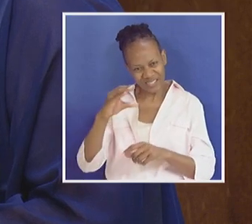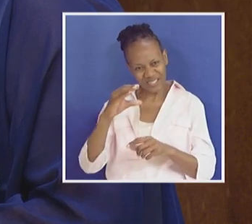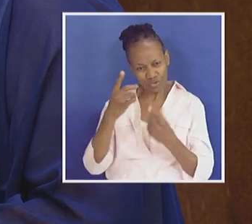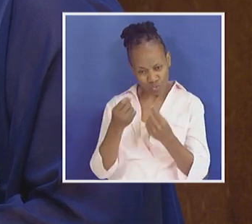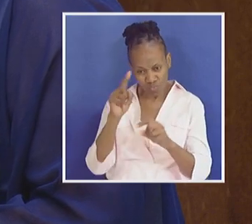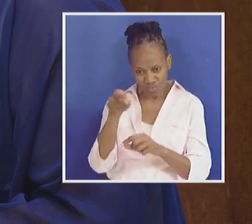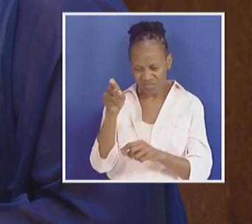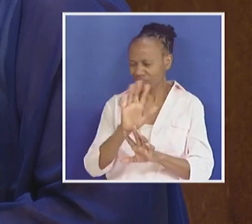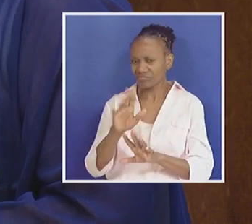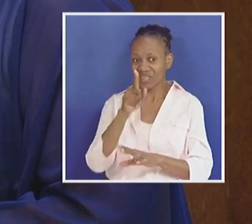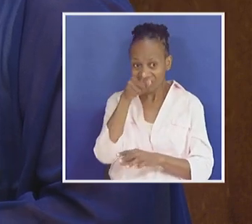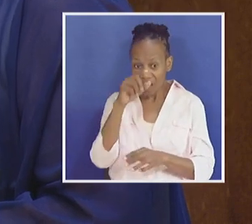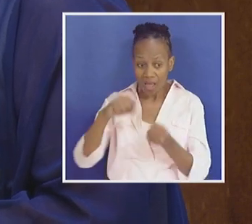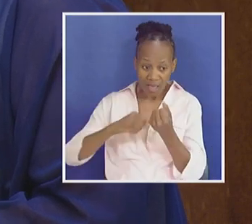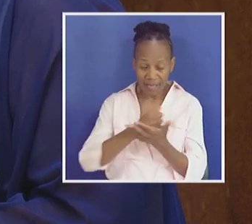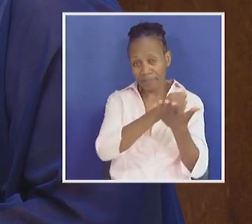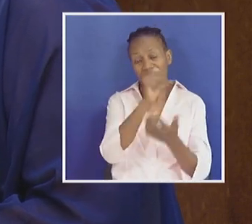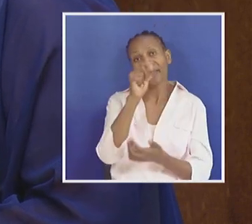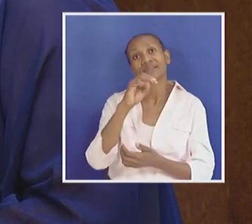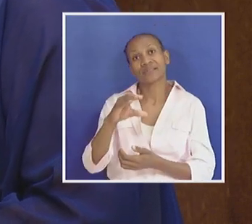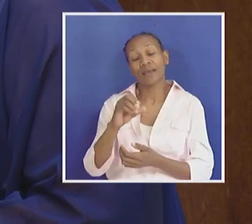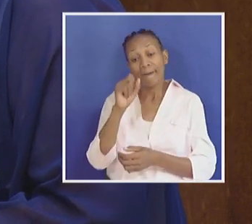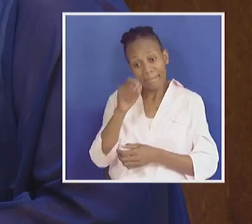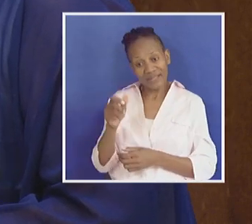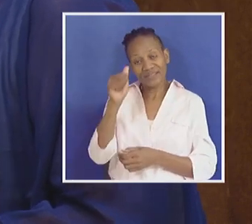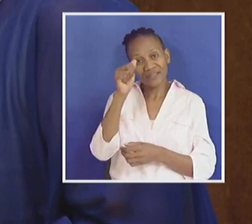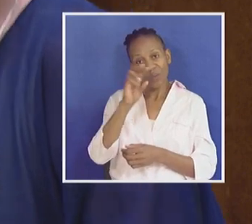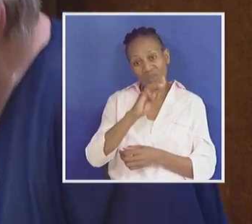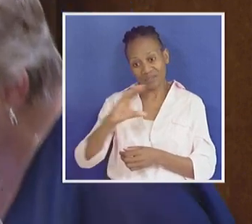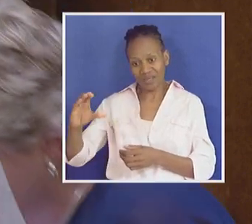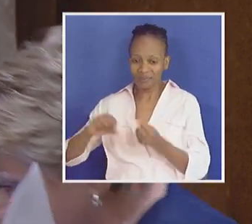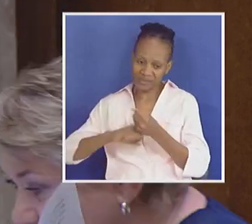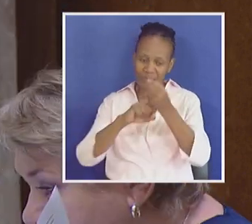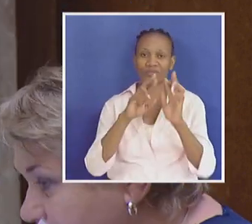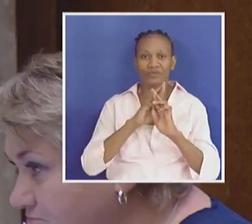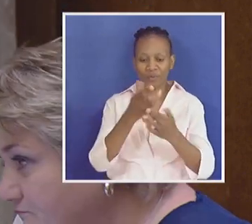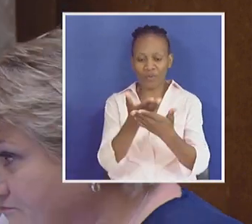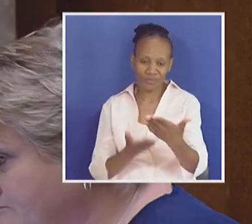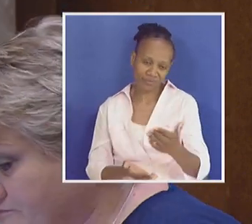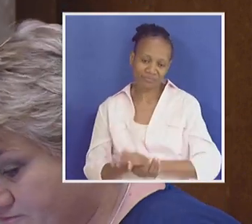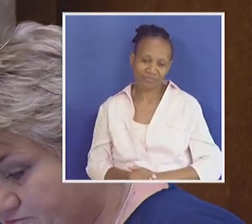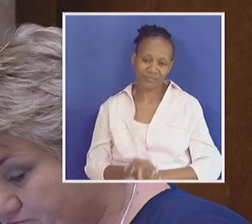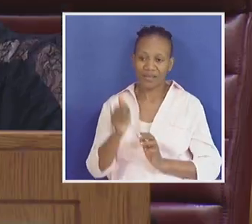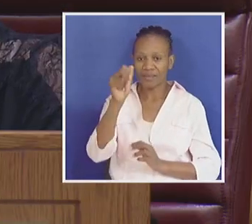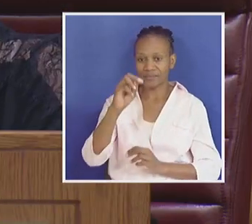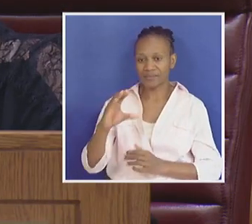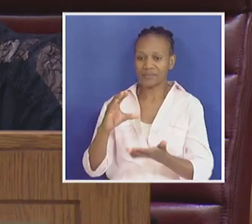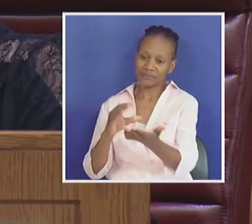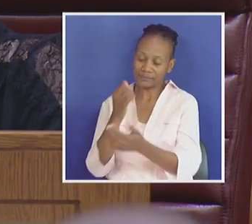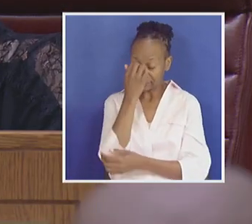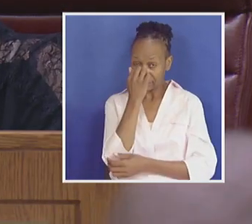assist the ANC. The Western Cape supports this report. Thank you. The ANC.